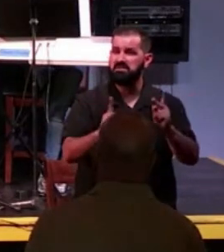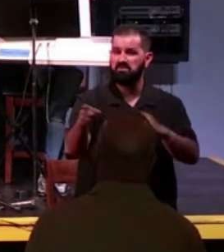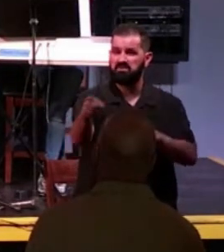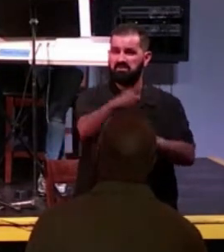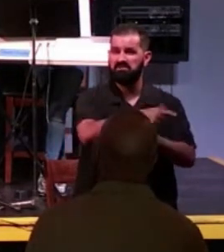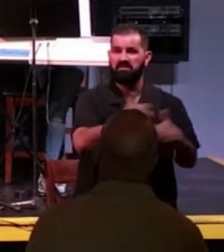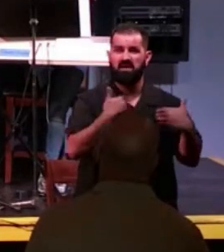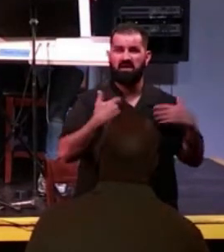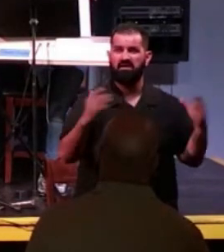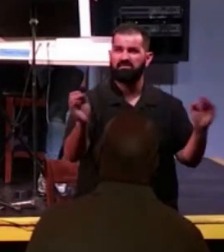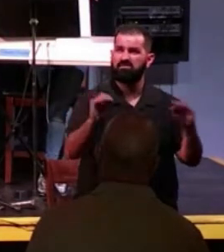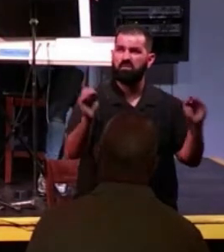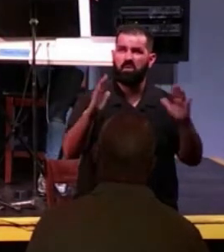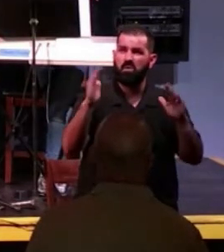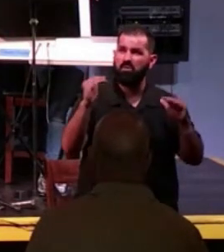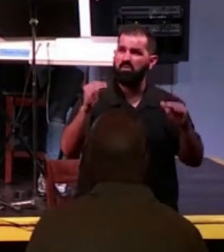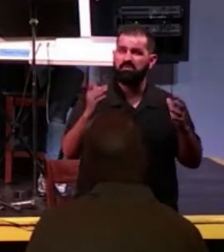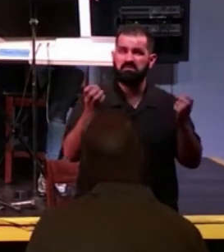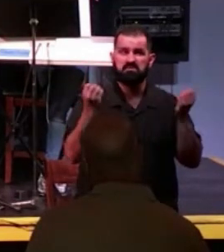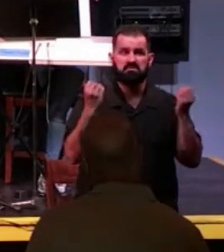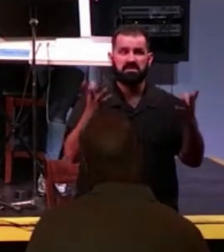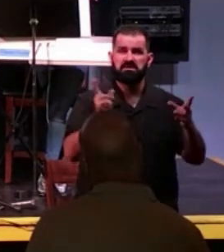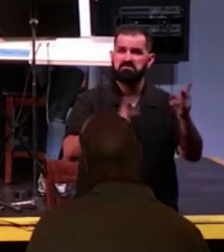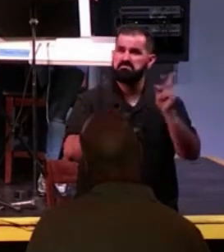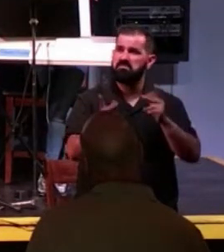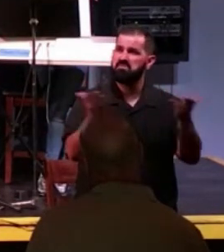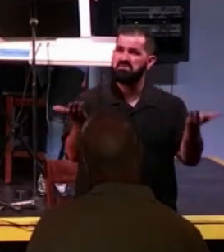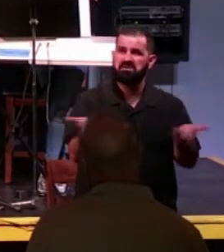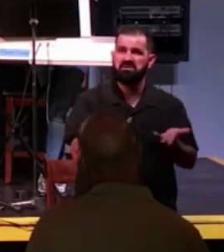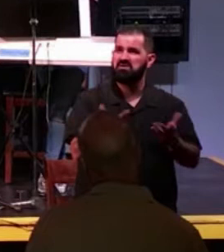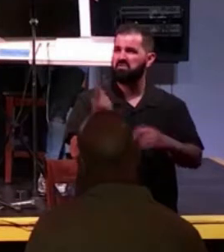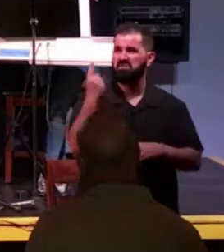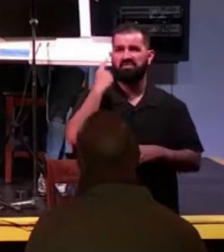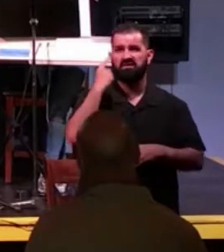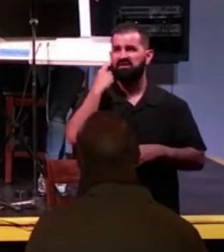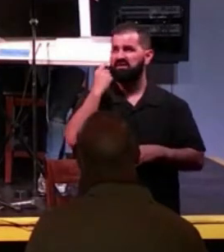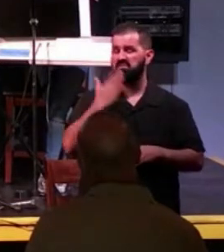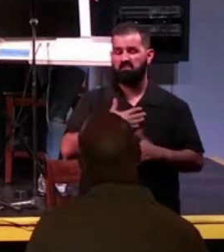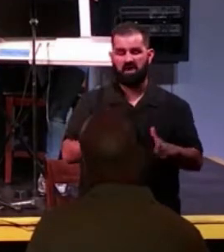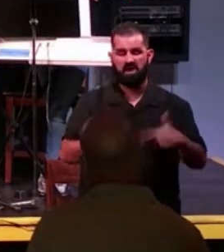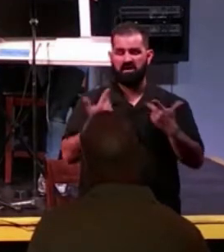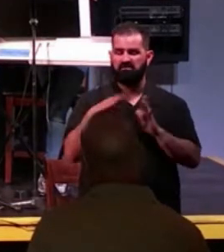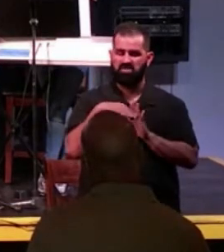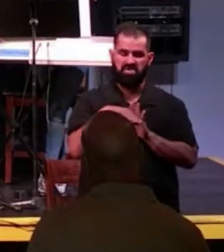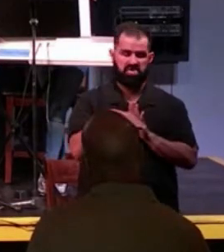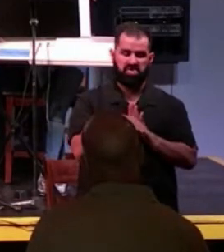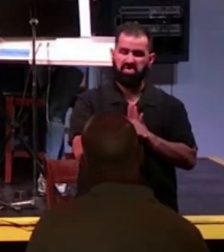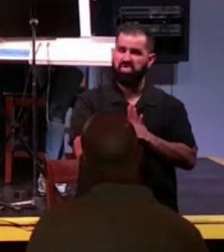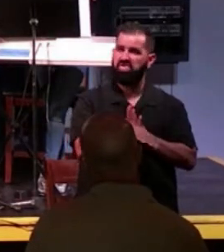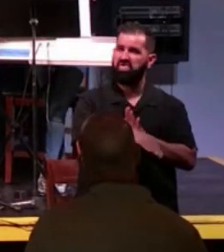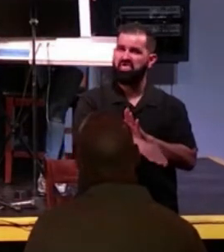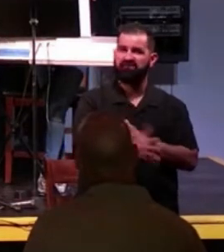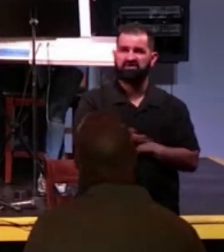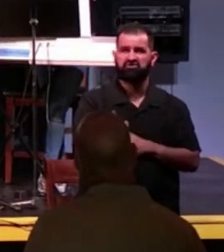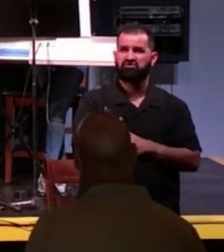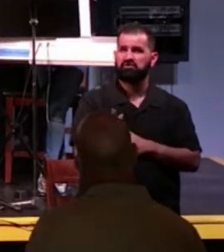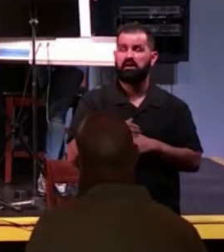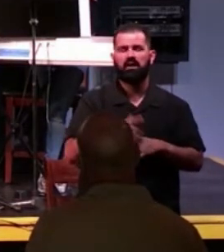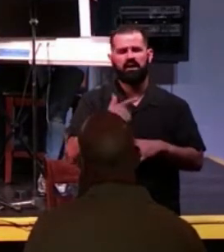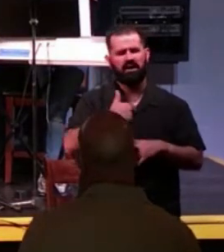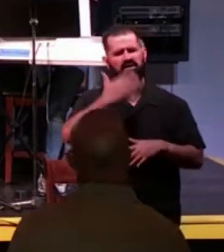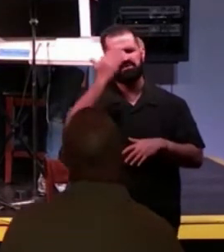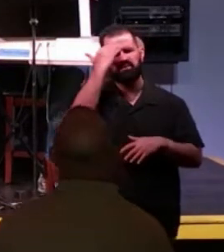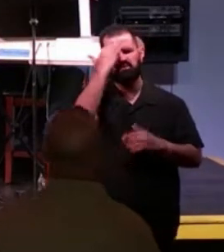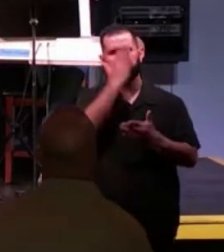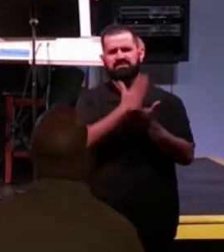hopeless. There's a lot of us here who don't think our best days are ahead. And Father, I know that some